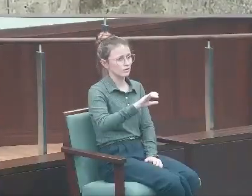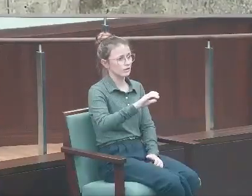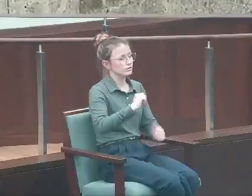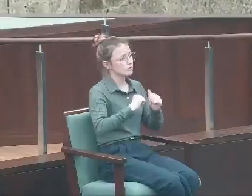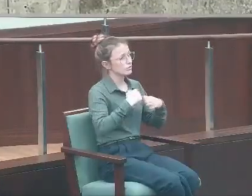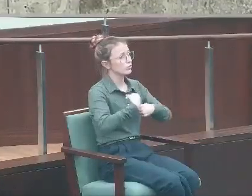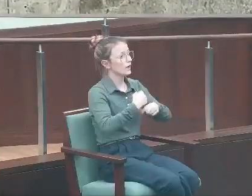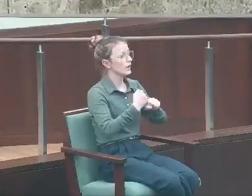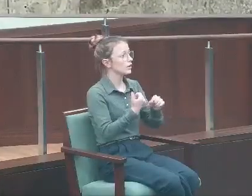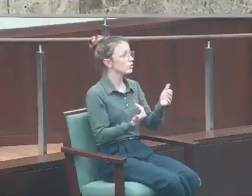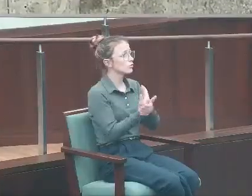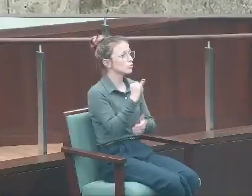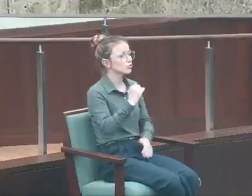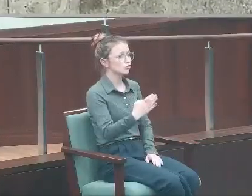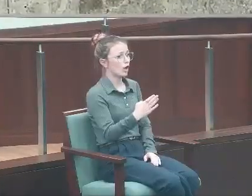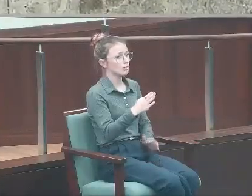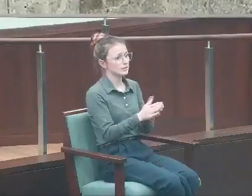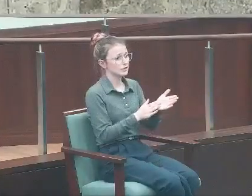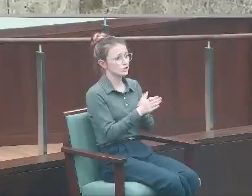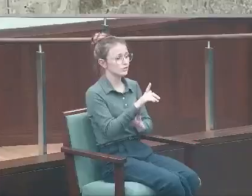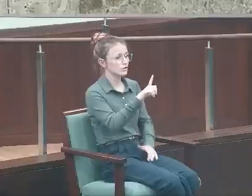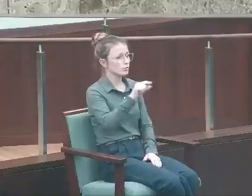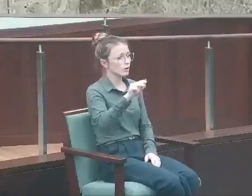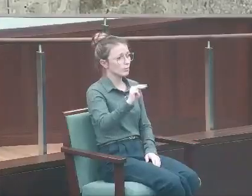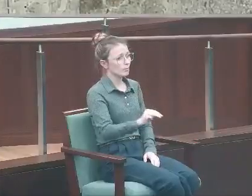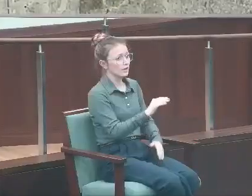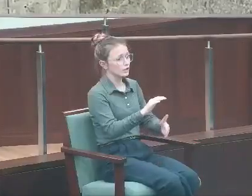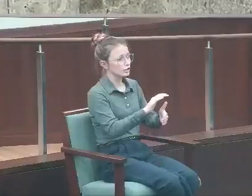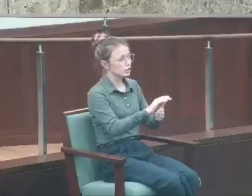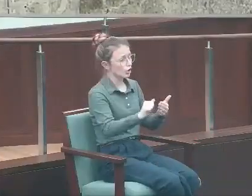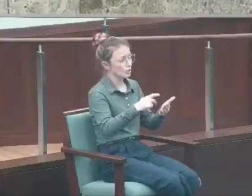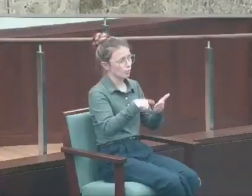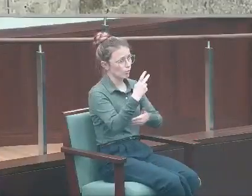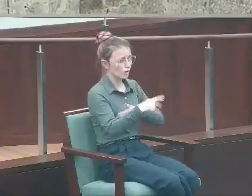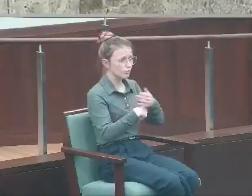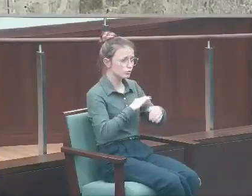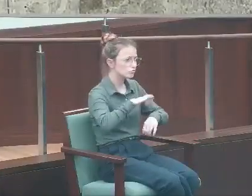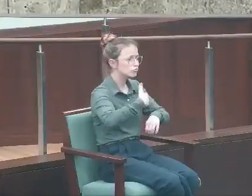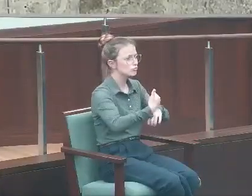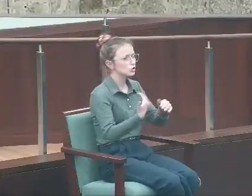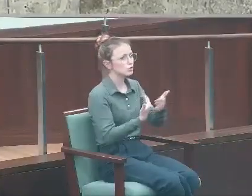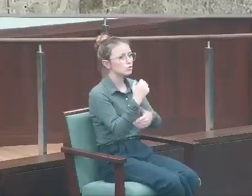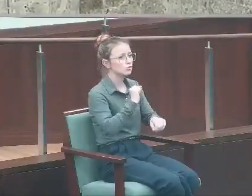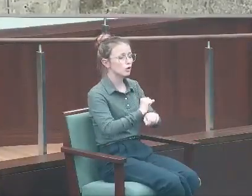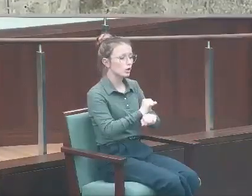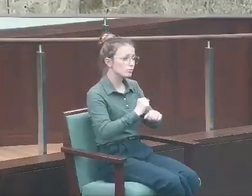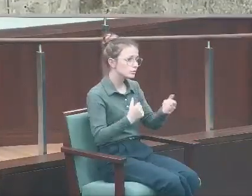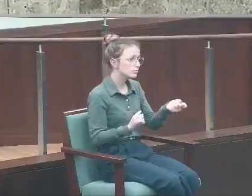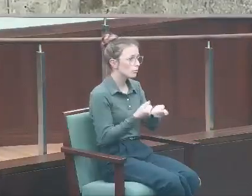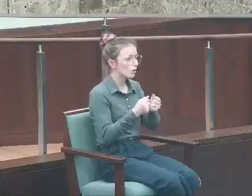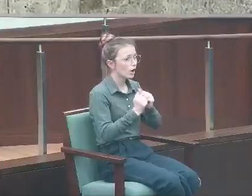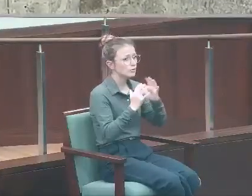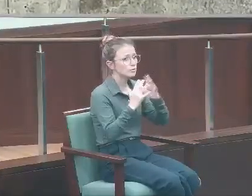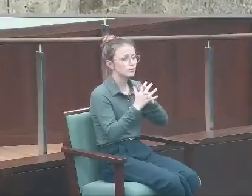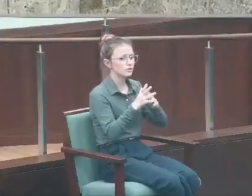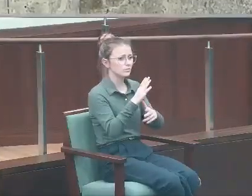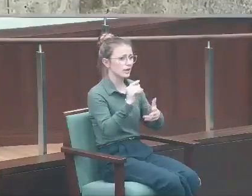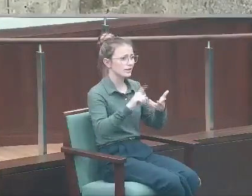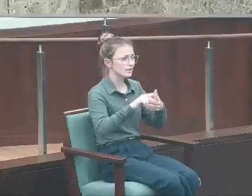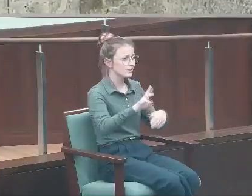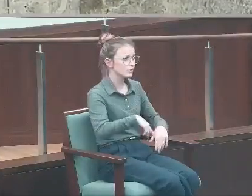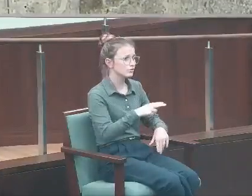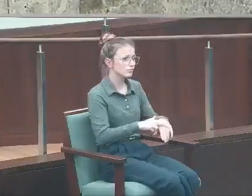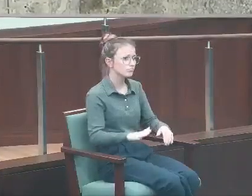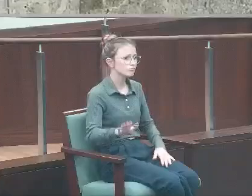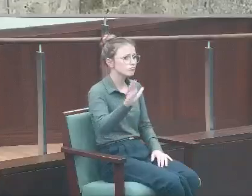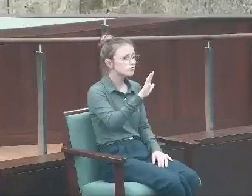Jobs Initiative, a $20 million program to create high-paying jobs, support entrepreneurship, and innovation. Launching a